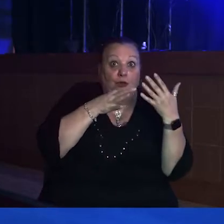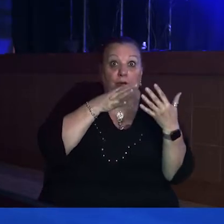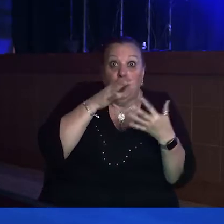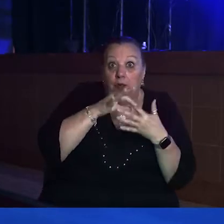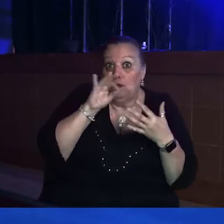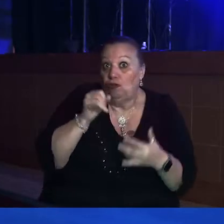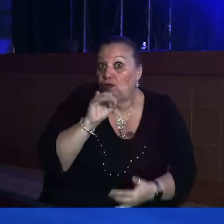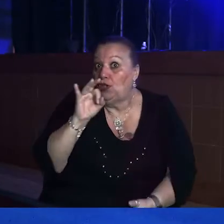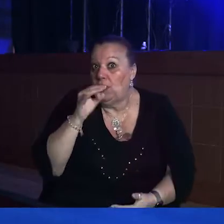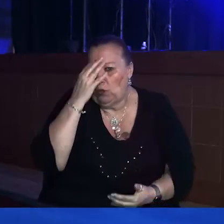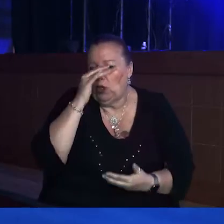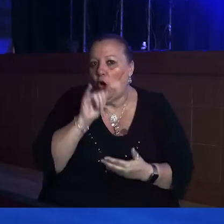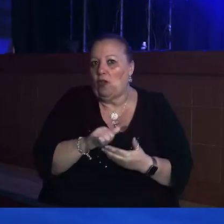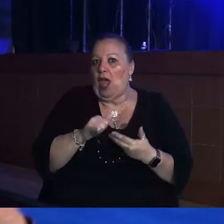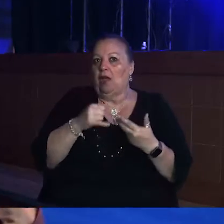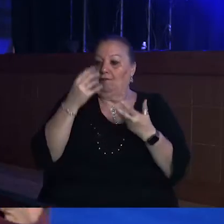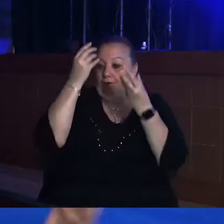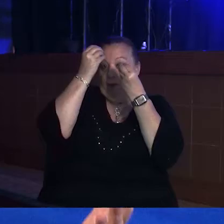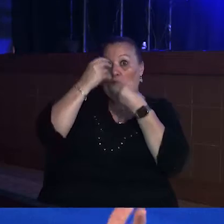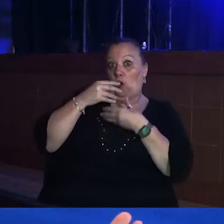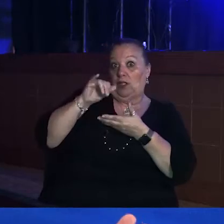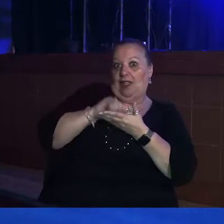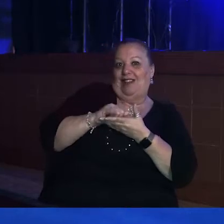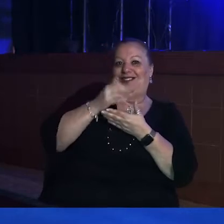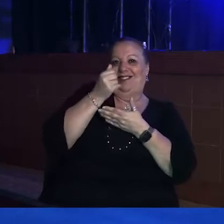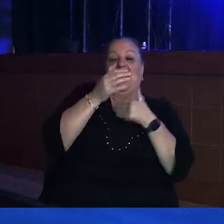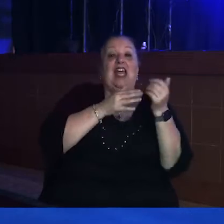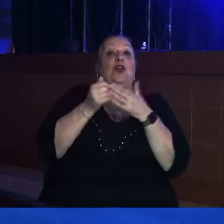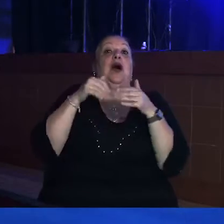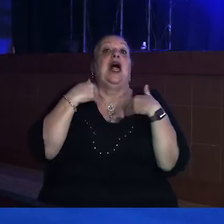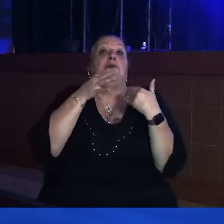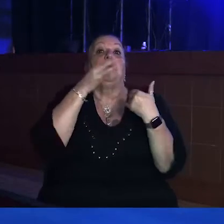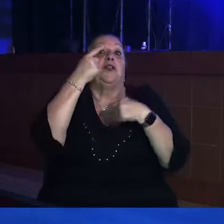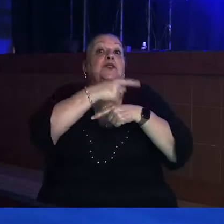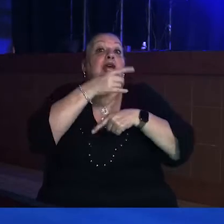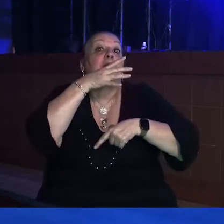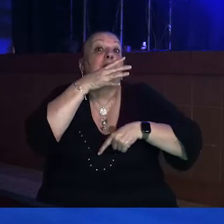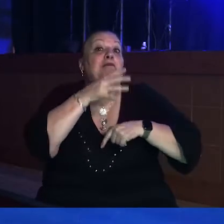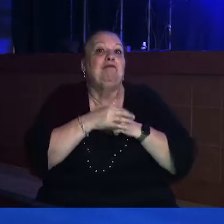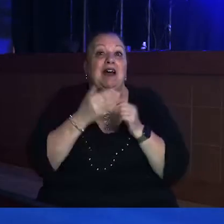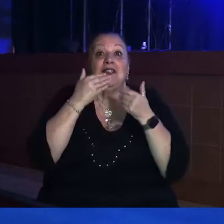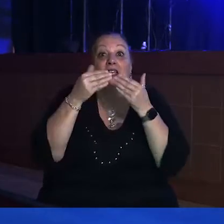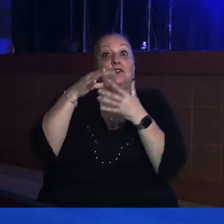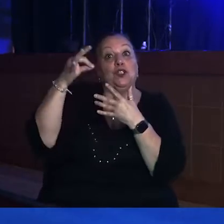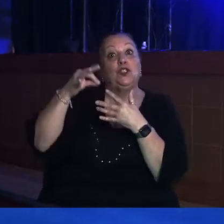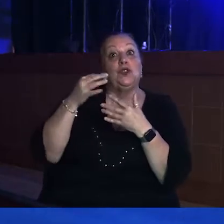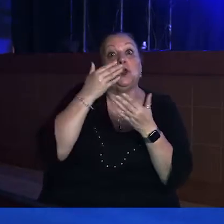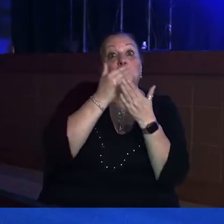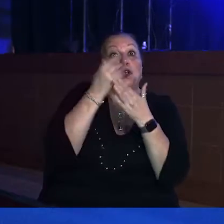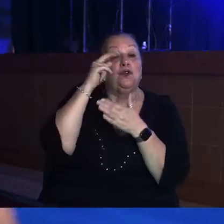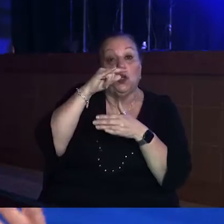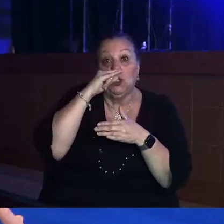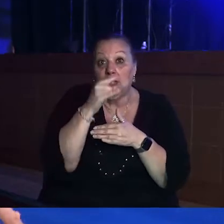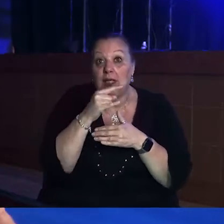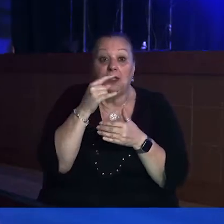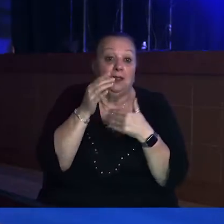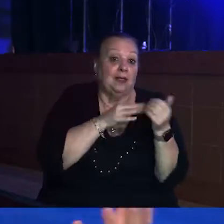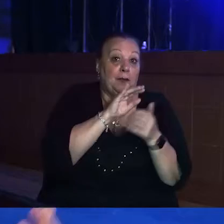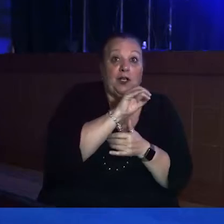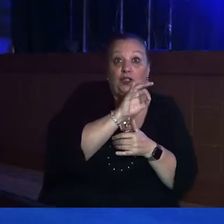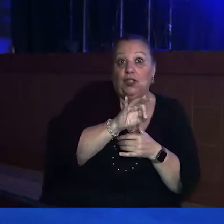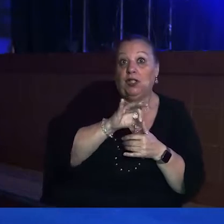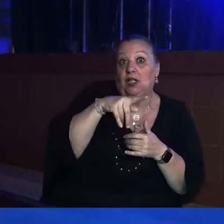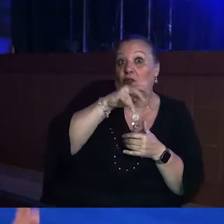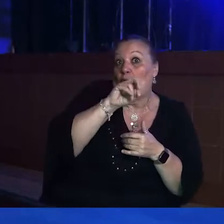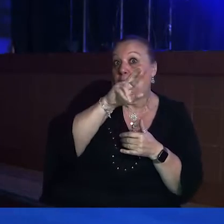know that. We've been told that. And so again, happy Mother's Day, moms. Thank you for choosing what is good for your kids, whether it's Jif or Peter Pan,